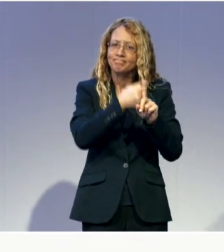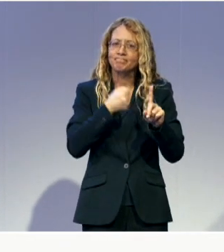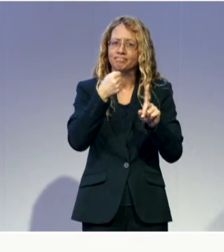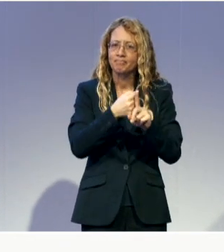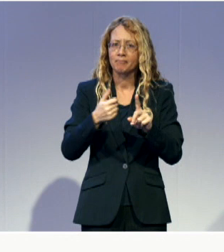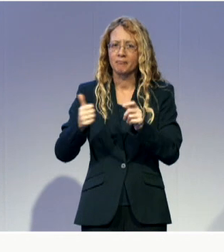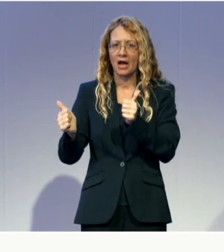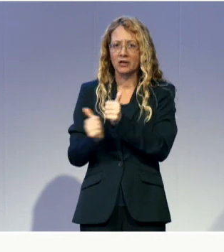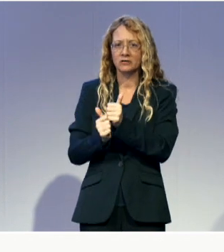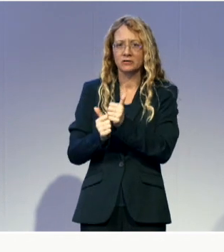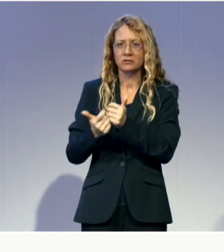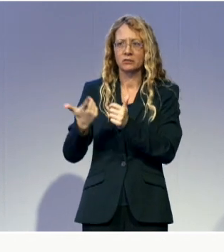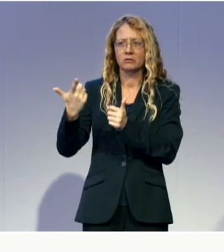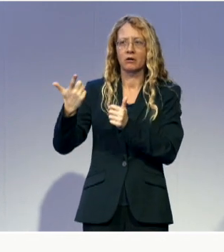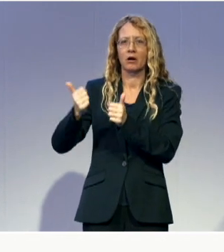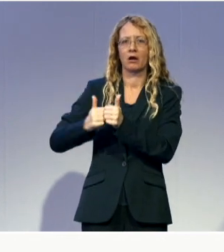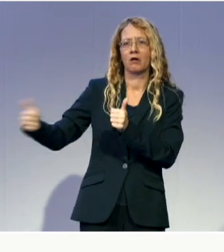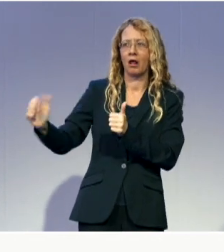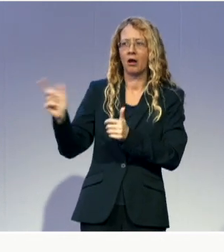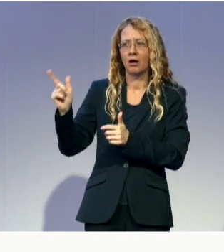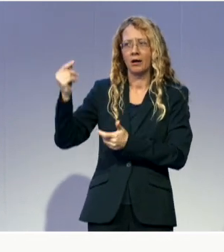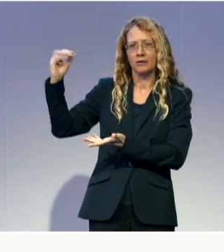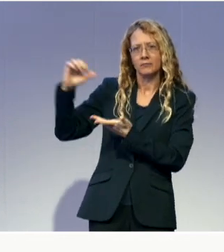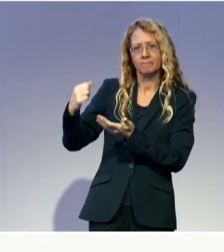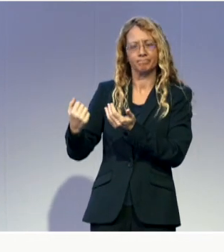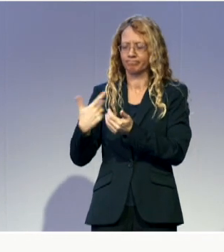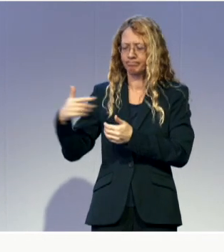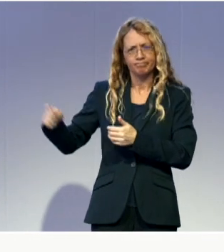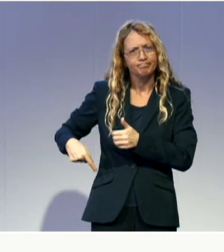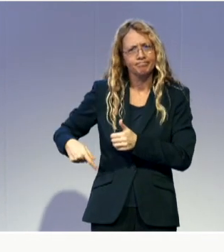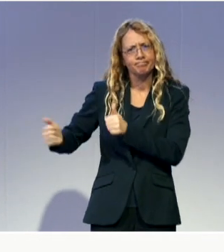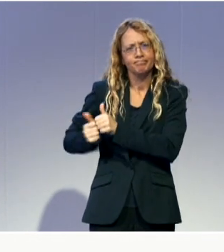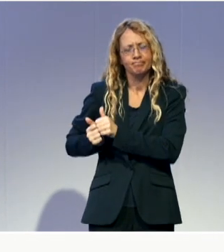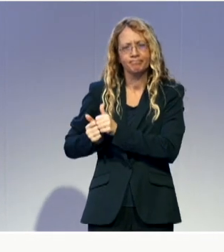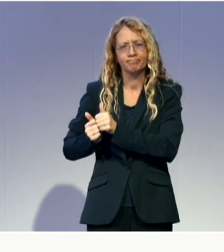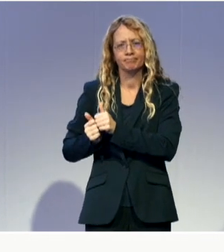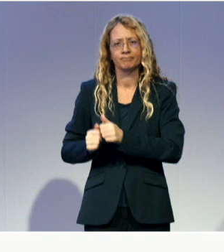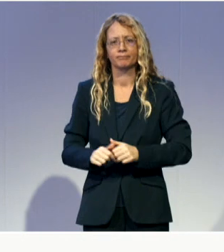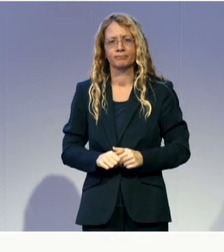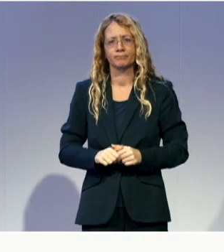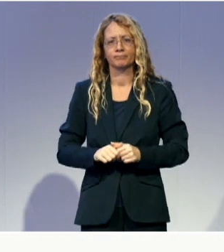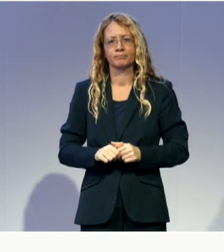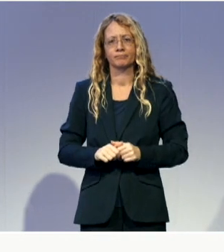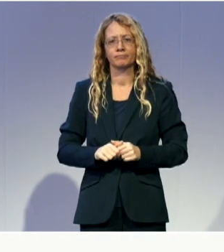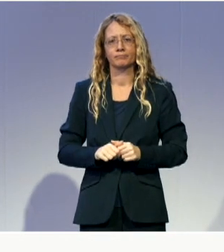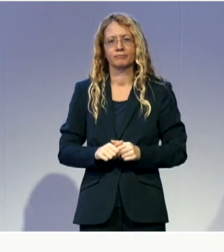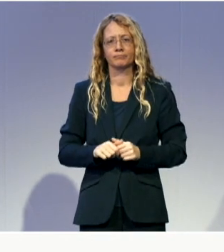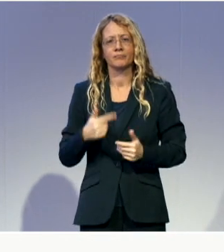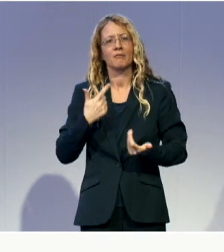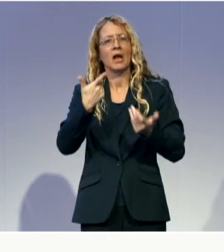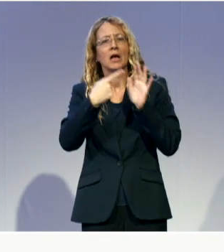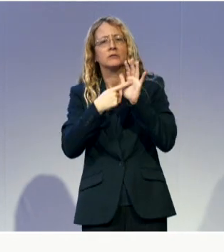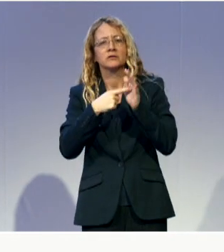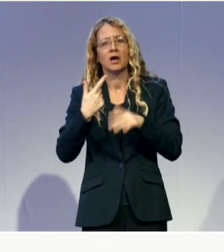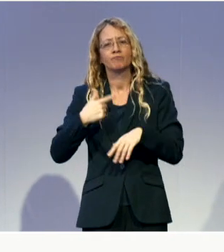current that I went up to Albany with a massive group of people with disabilities